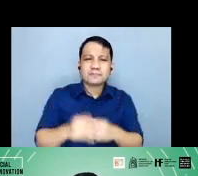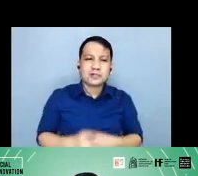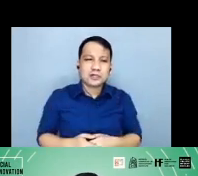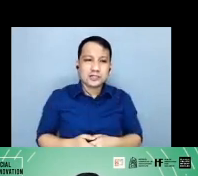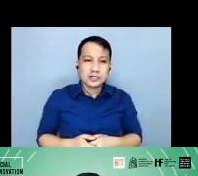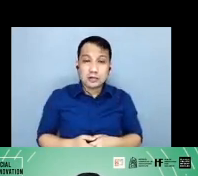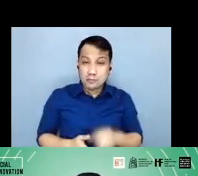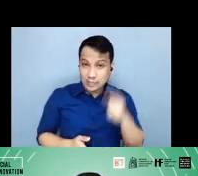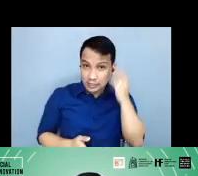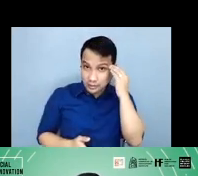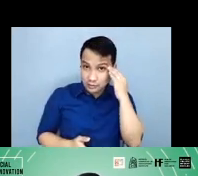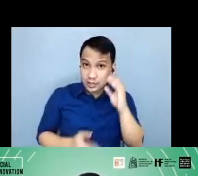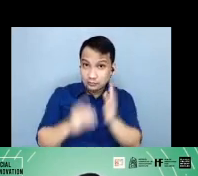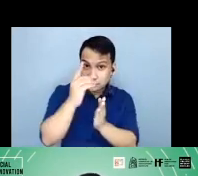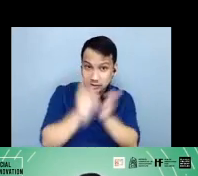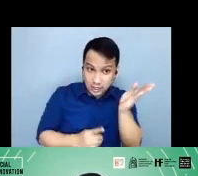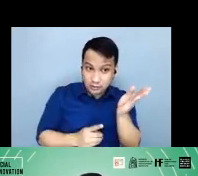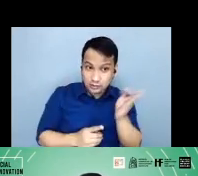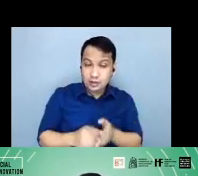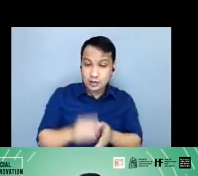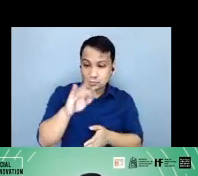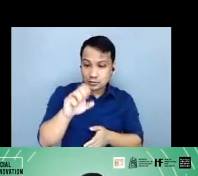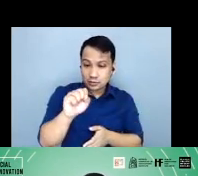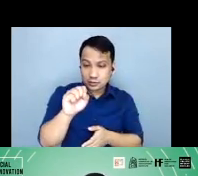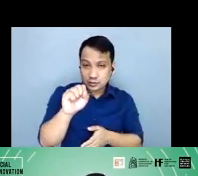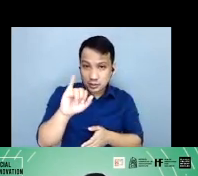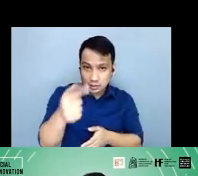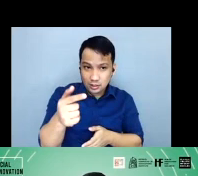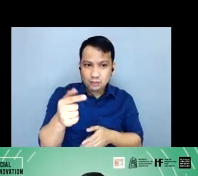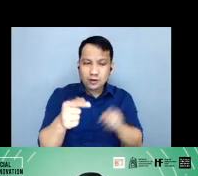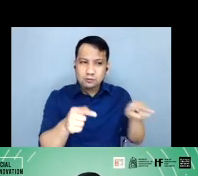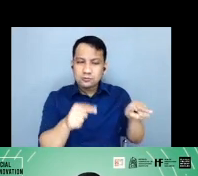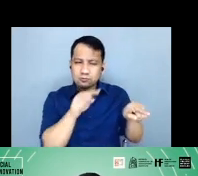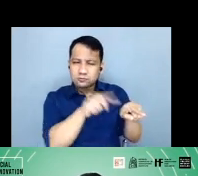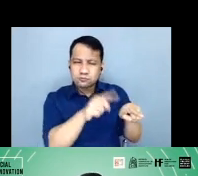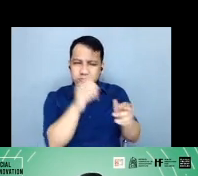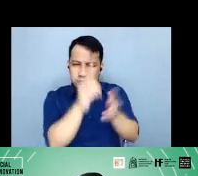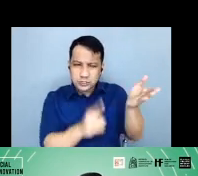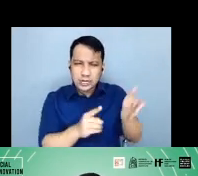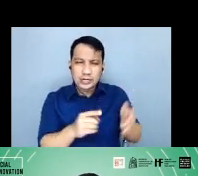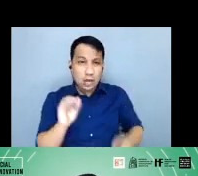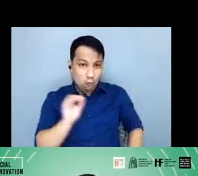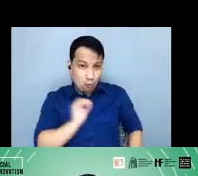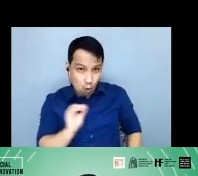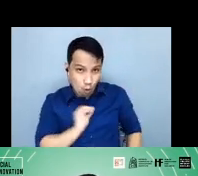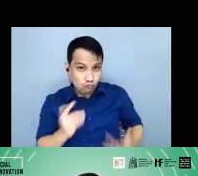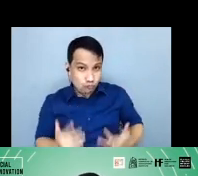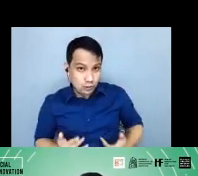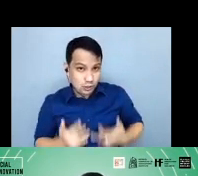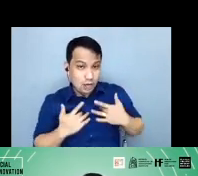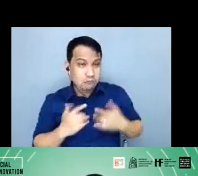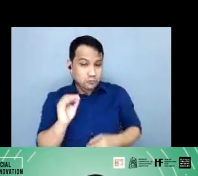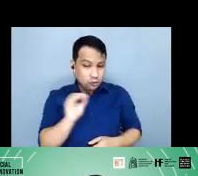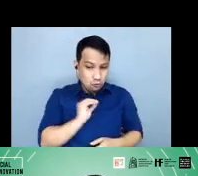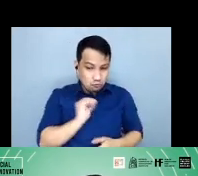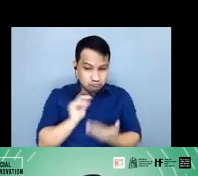say design, this is an active word. It means that we are actively looking to design our lifestyle, design our products,